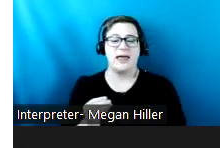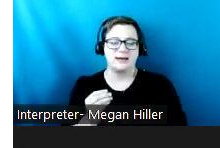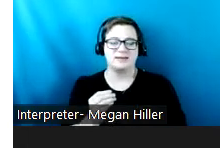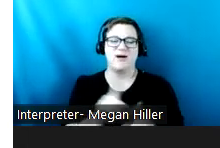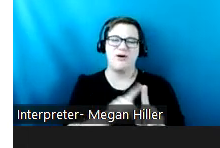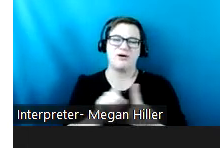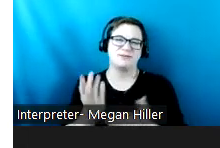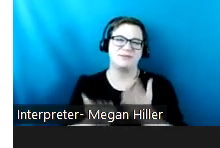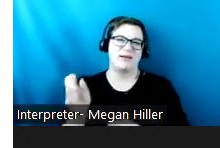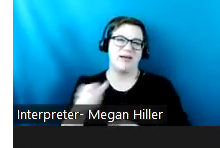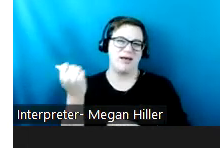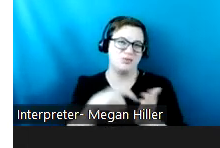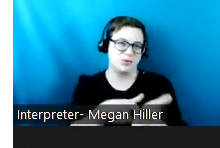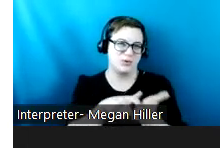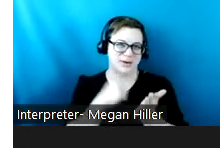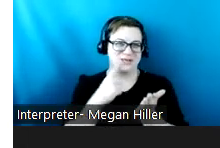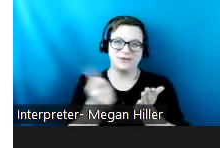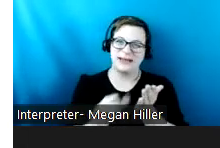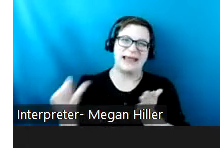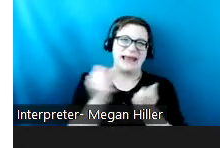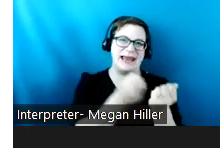additional requirements in any of the endorsements,